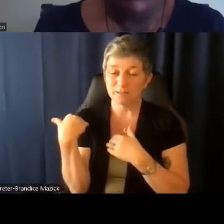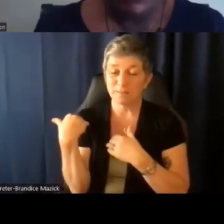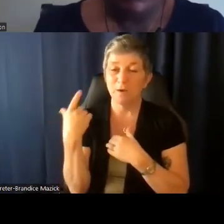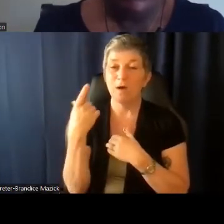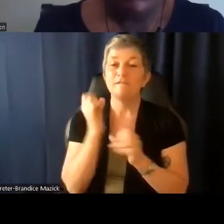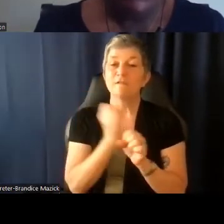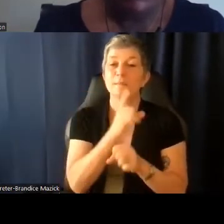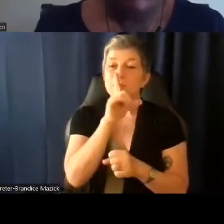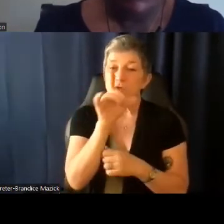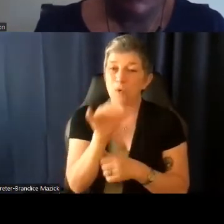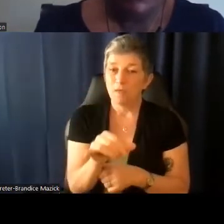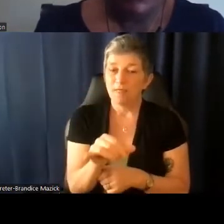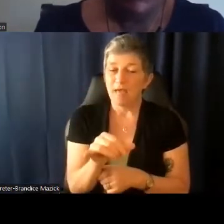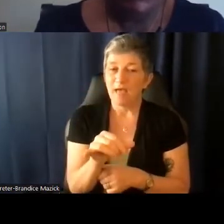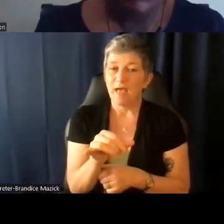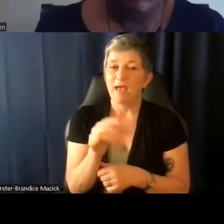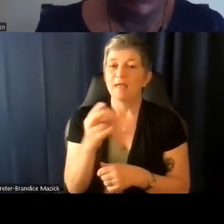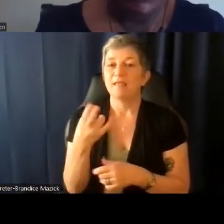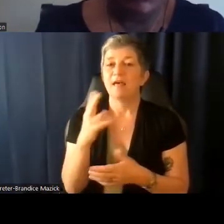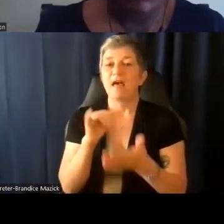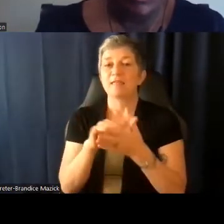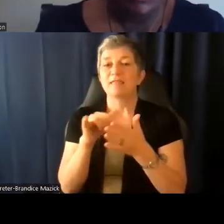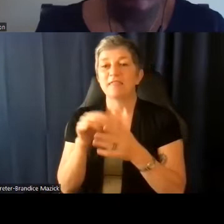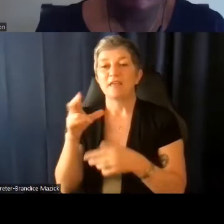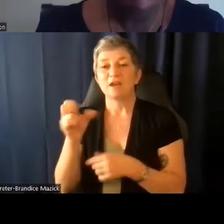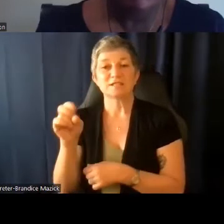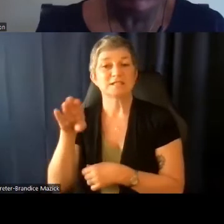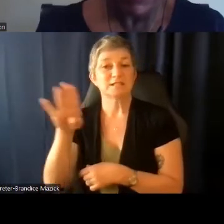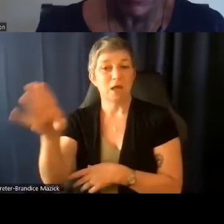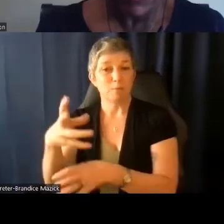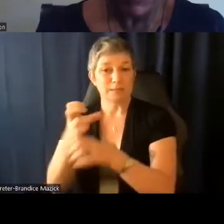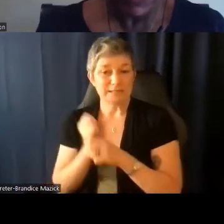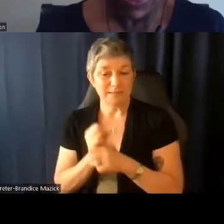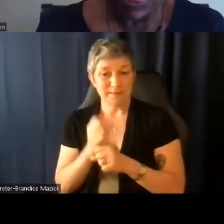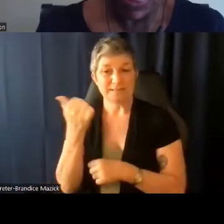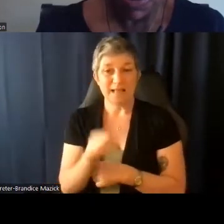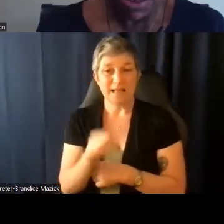making sure that their subrecipients, anyone who they